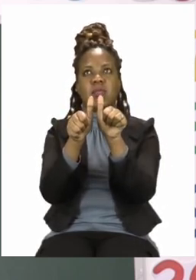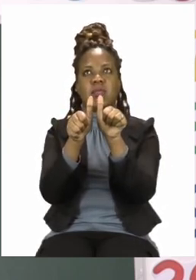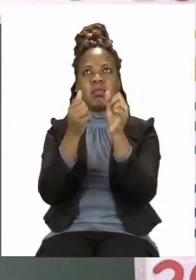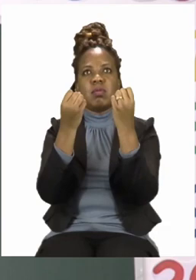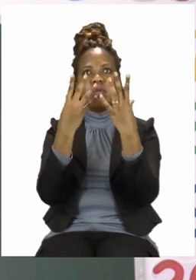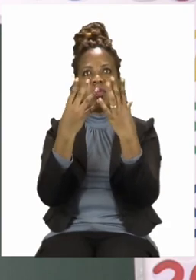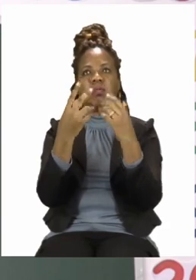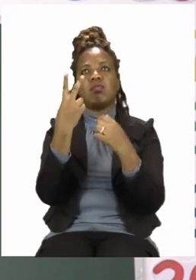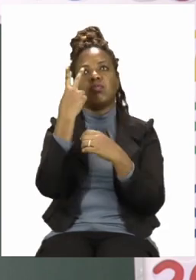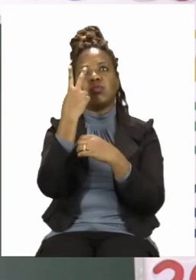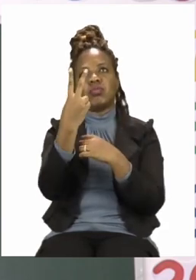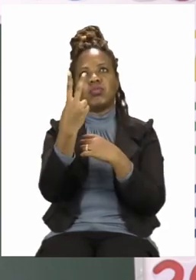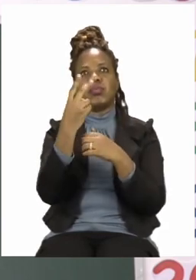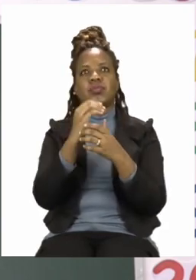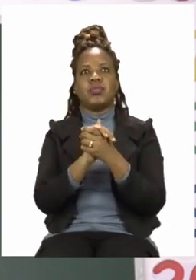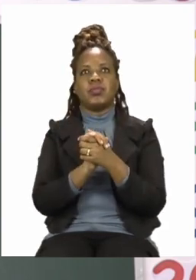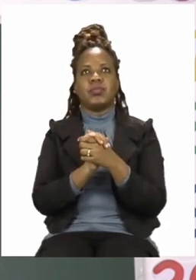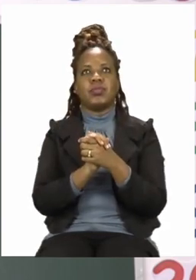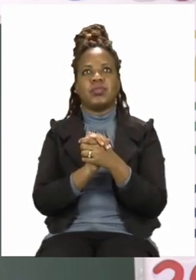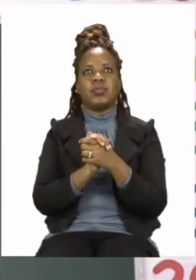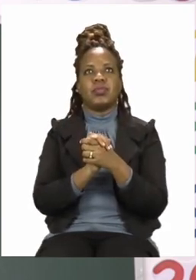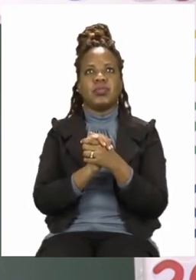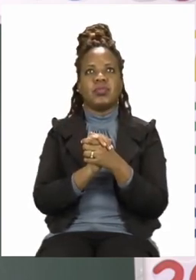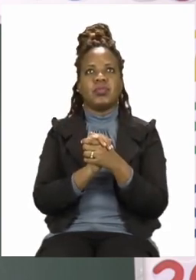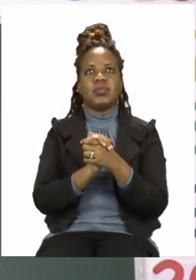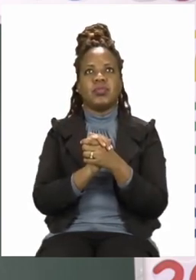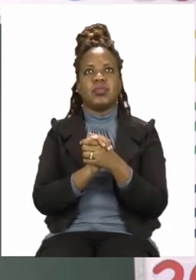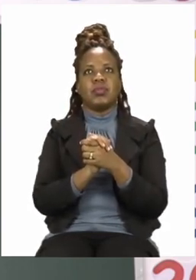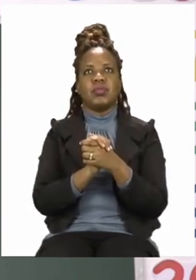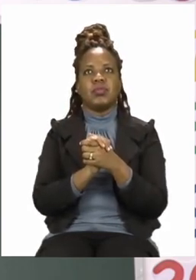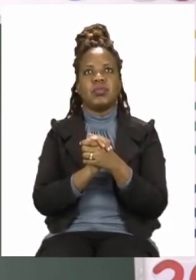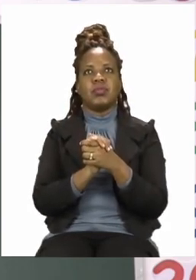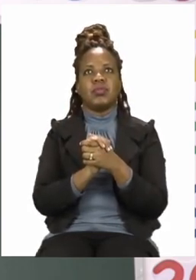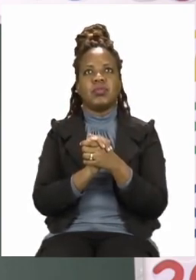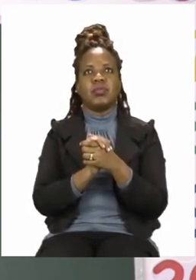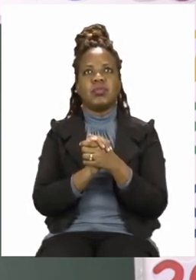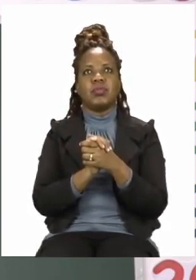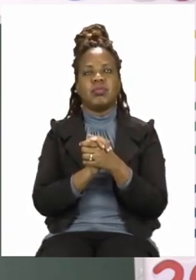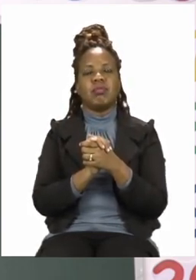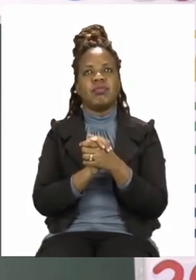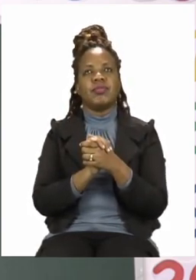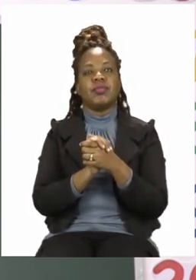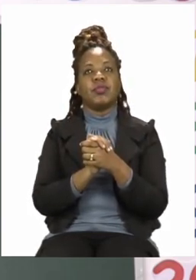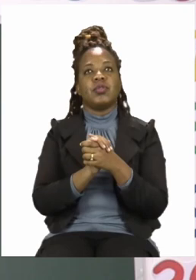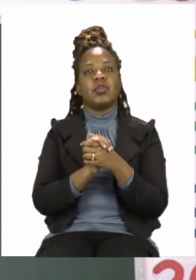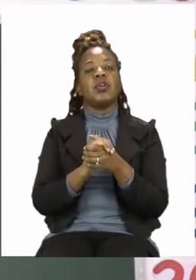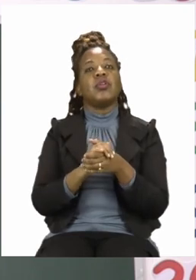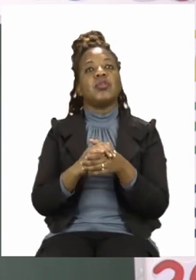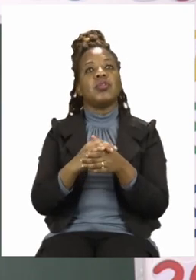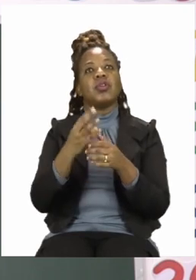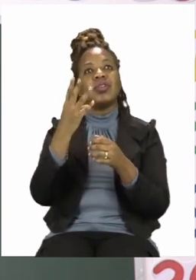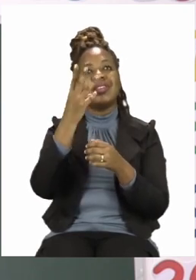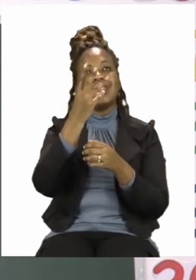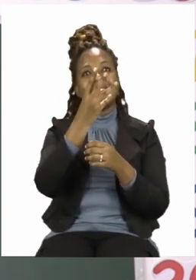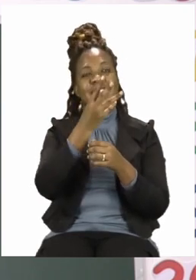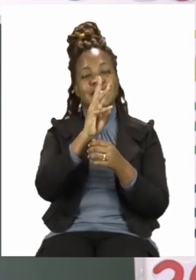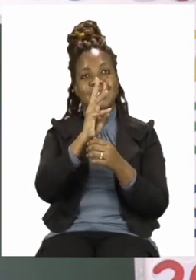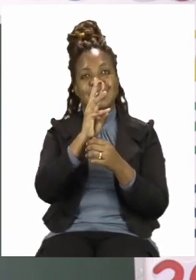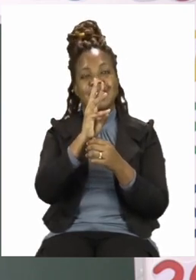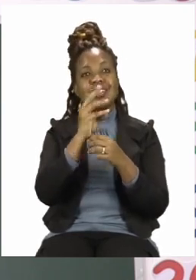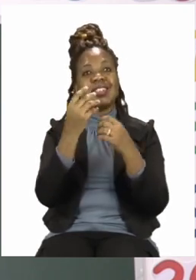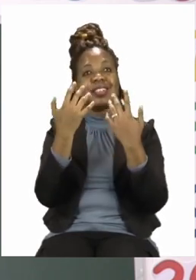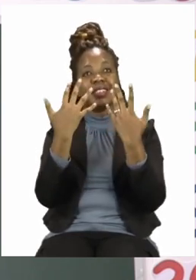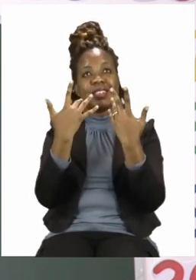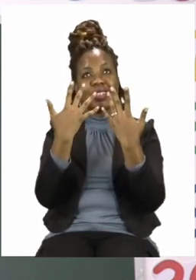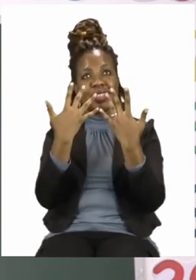Now I'm going to do that one again because teacher said 6 fingers. Oh, silly teacher Mutsa. So let's start. I